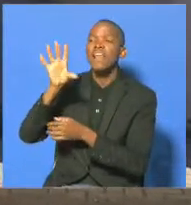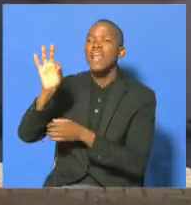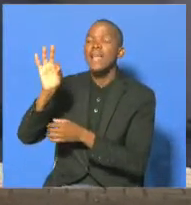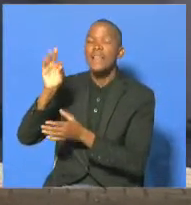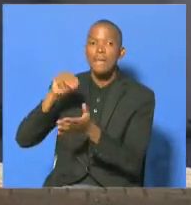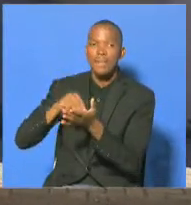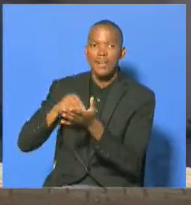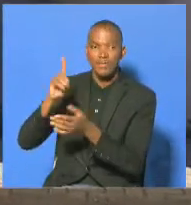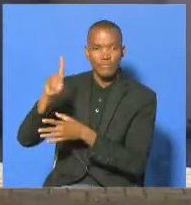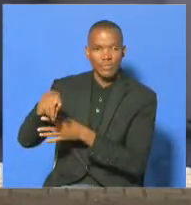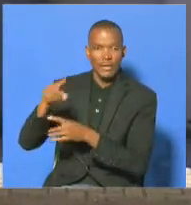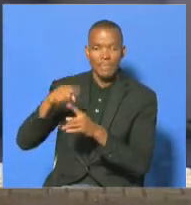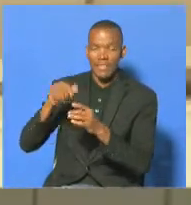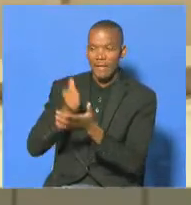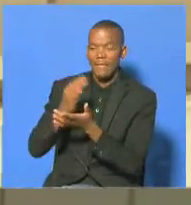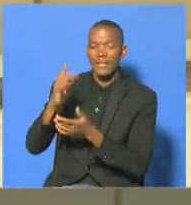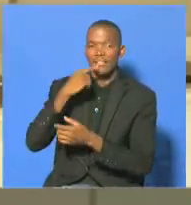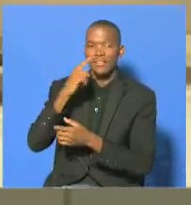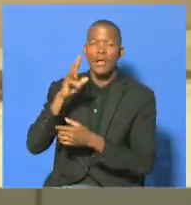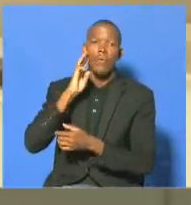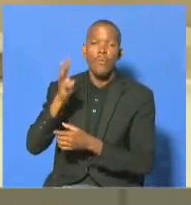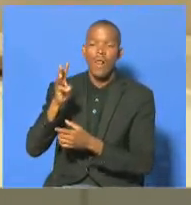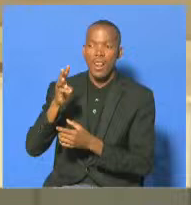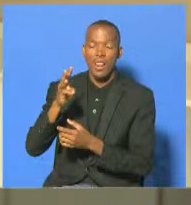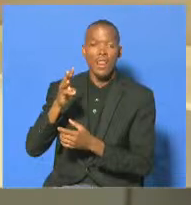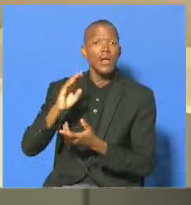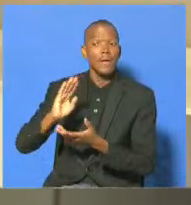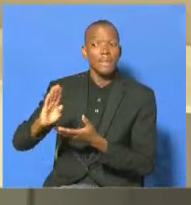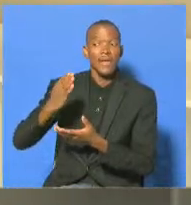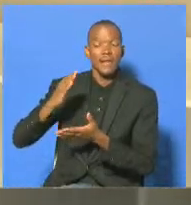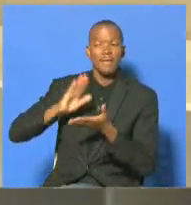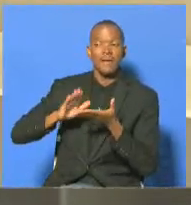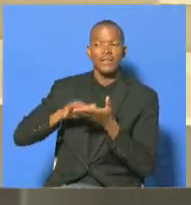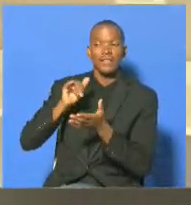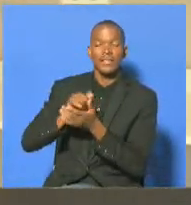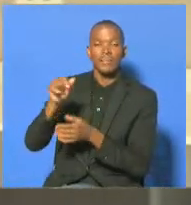The bank says it will recover its debt from the